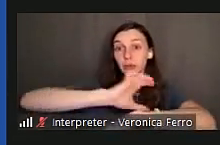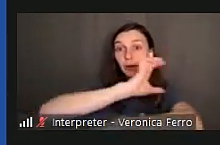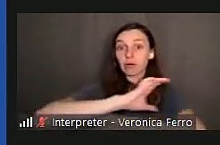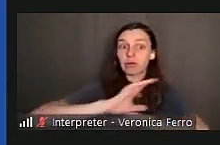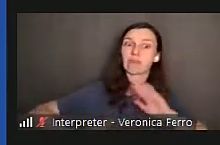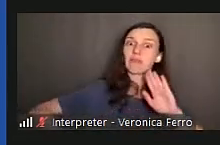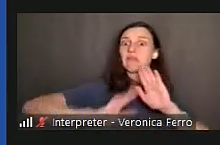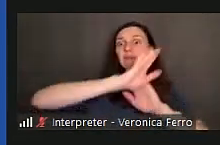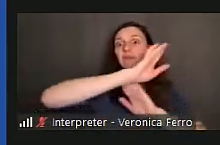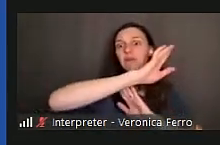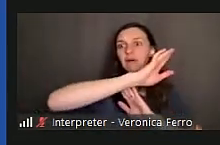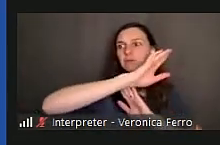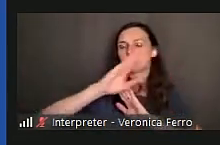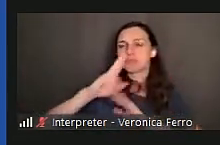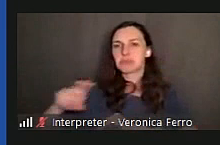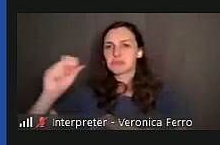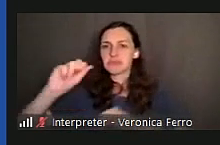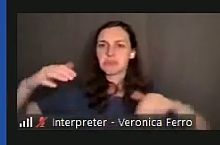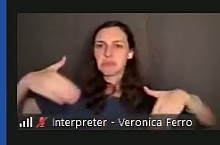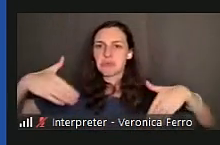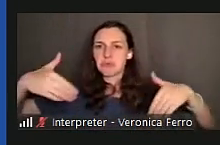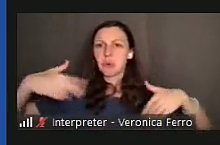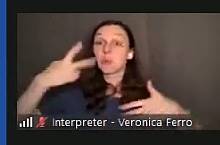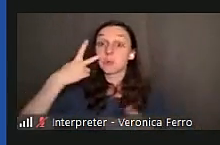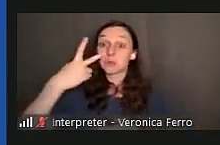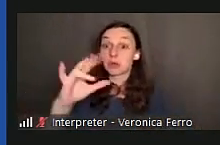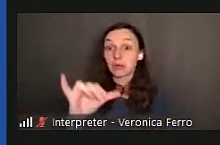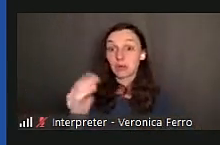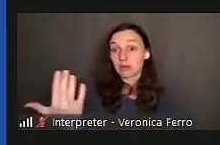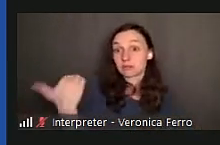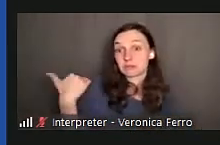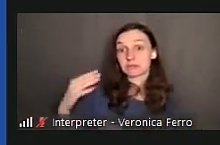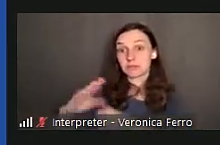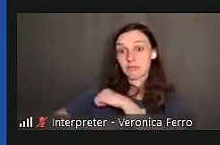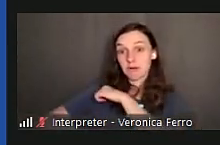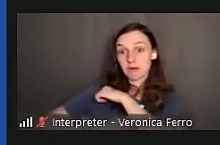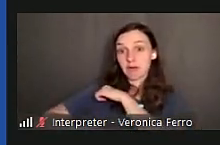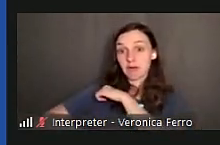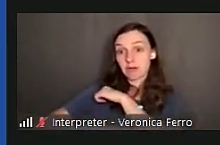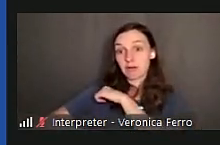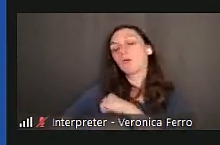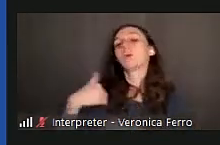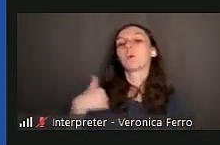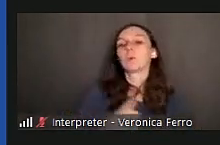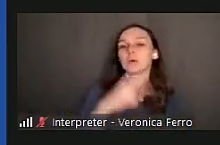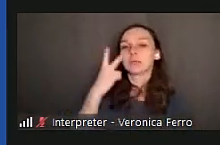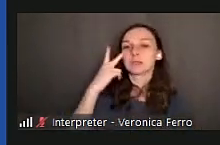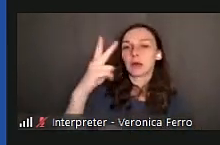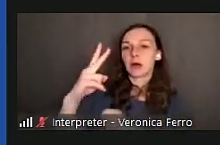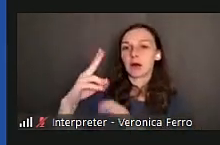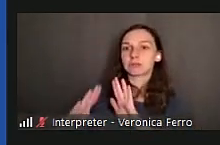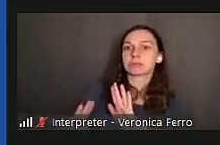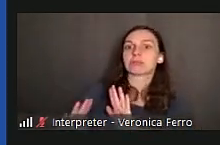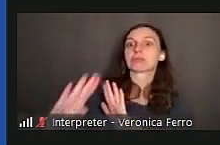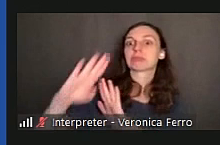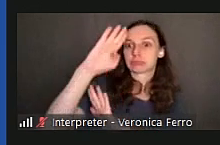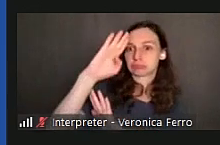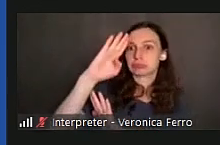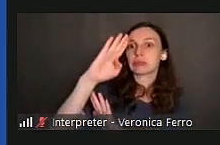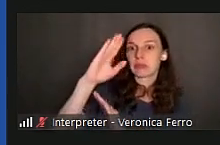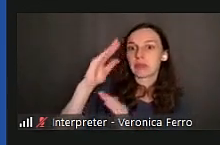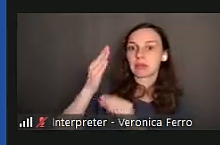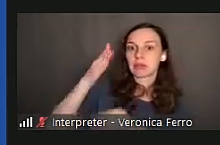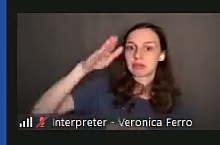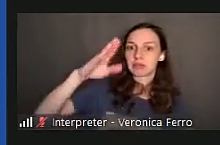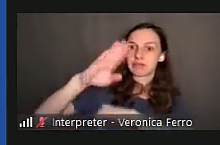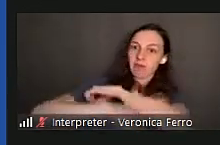recall, last year, Colorado started to see a peak in cases late fall, peaked in early December, but the